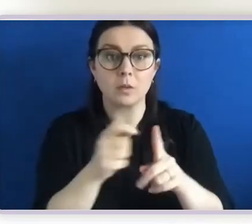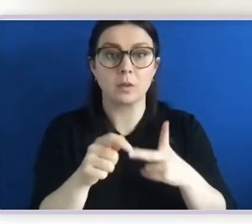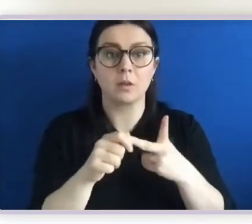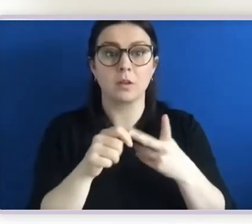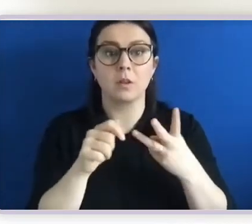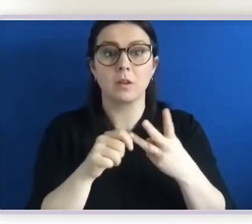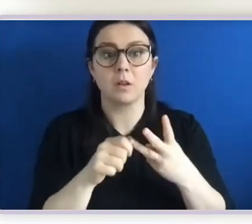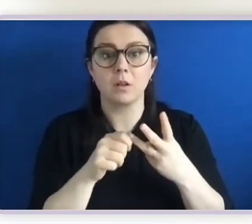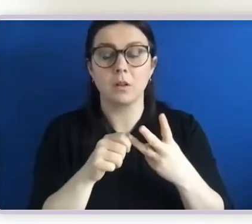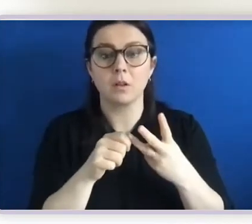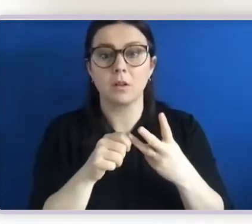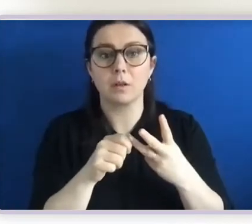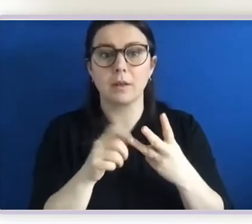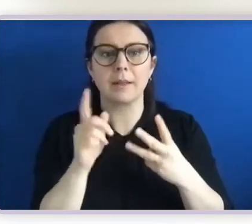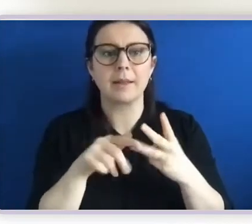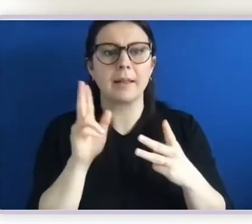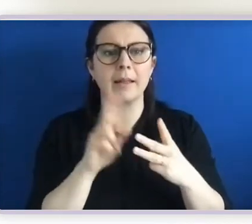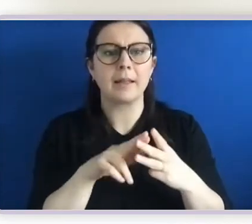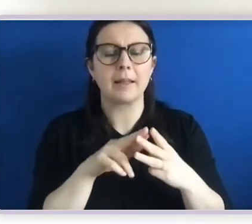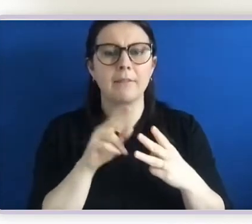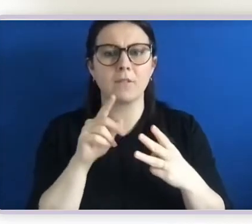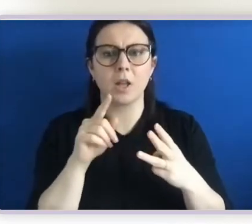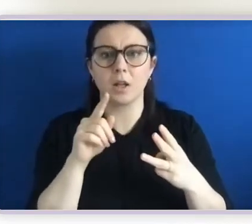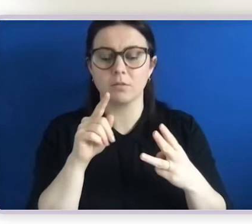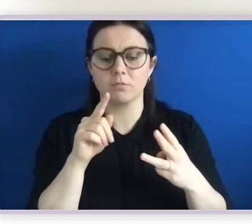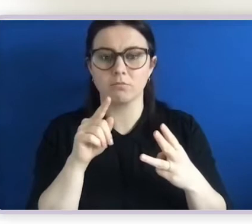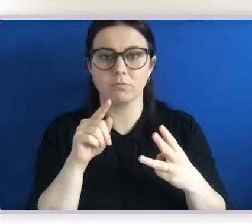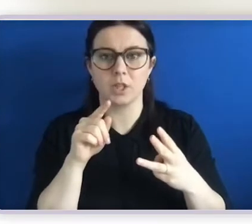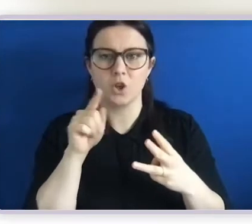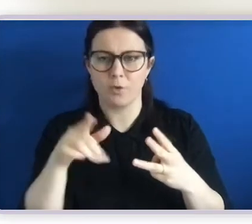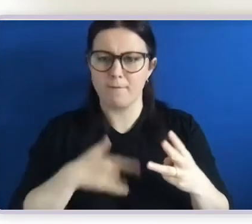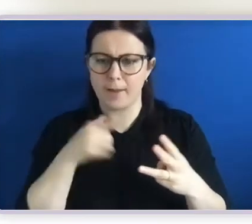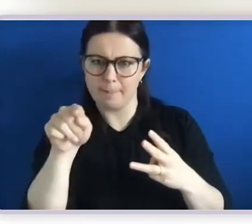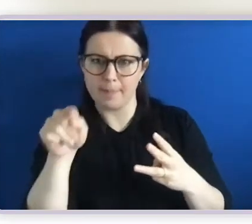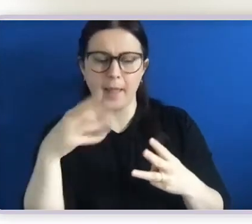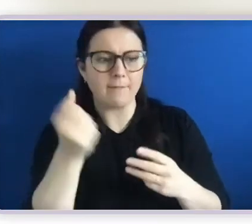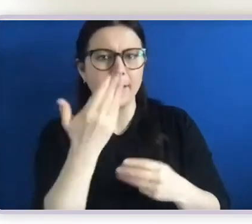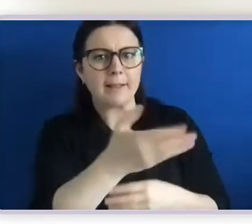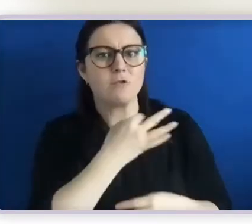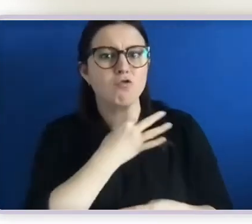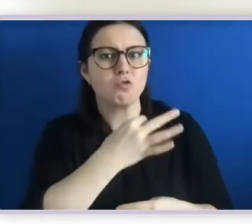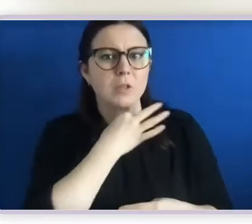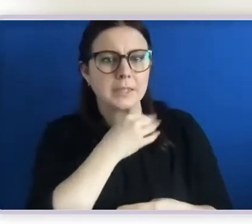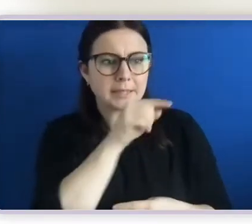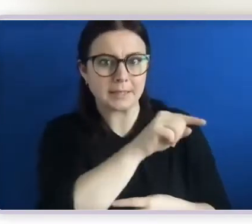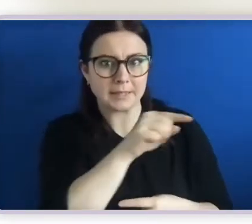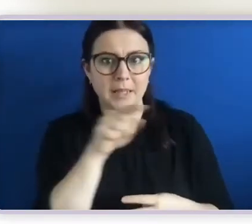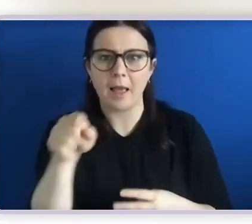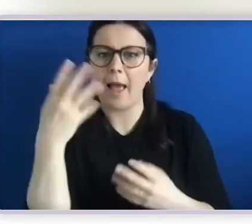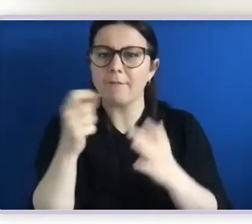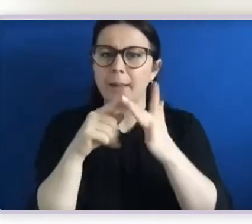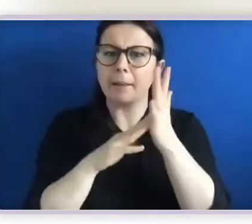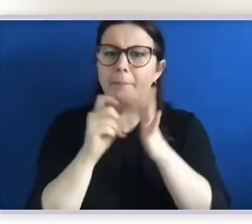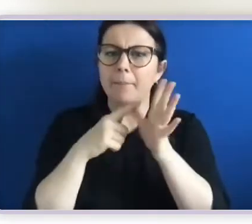putting people, particularly people with disabilities, at risk due to an impairment of their own,